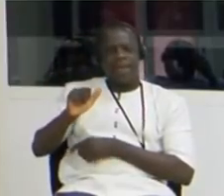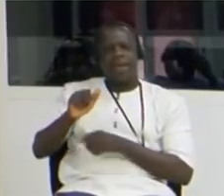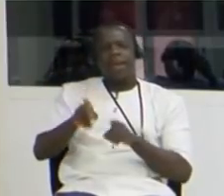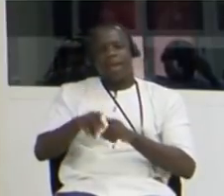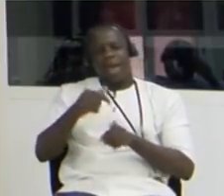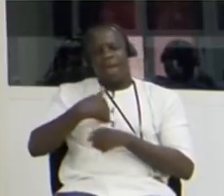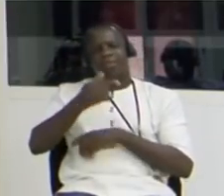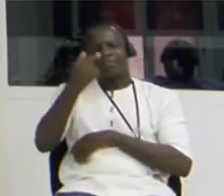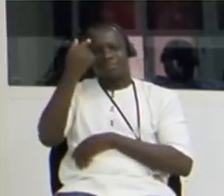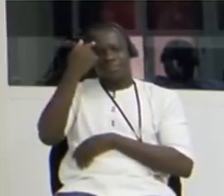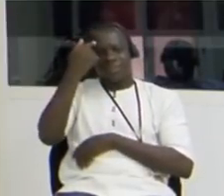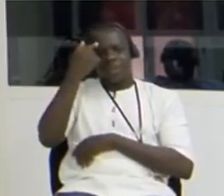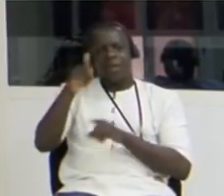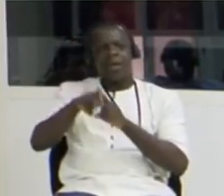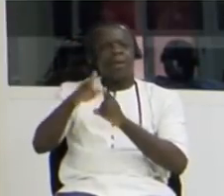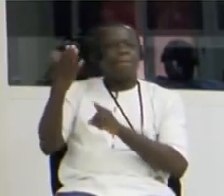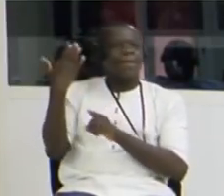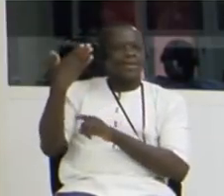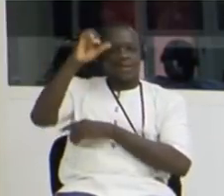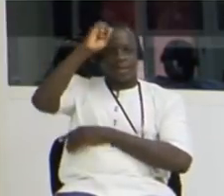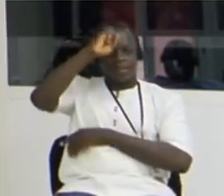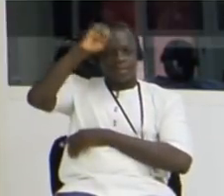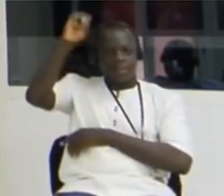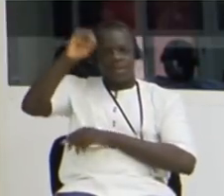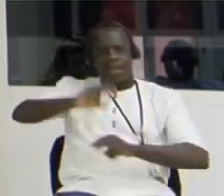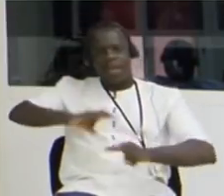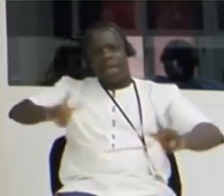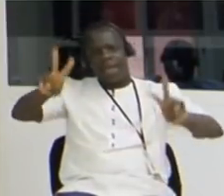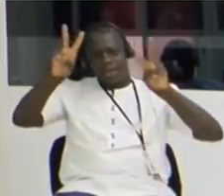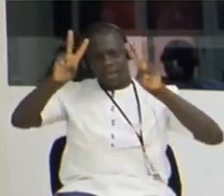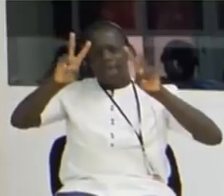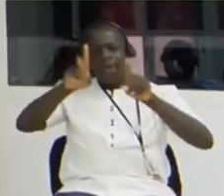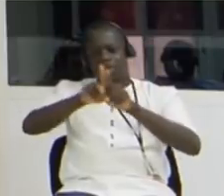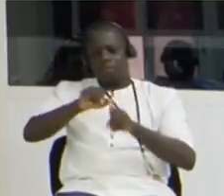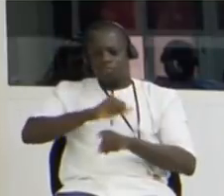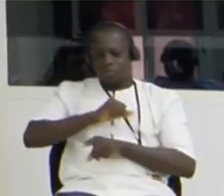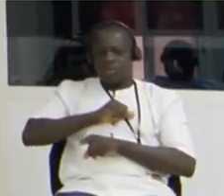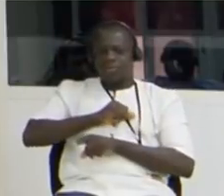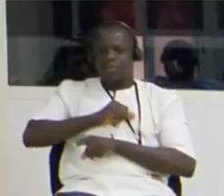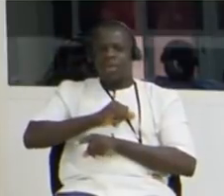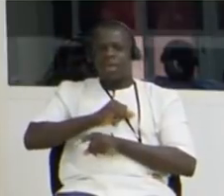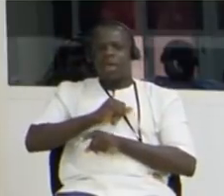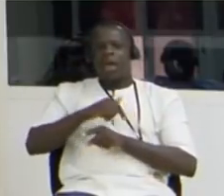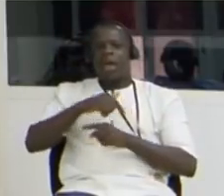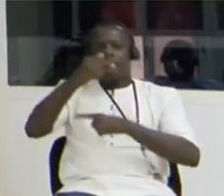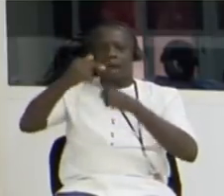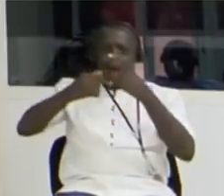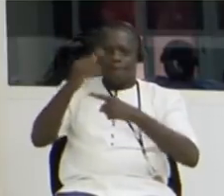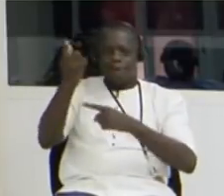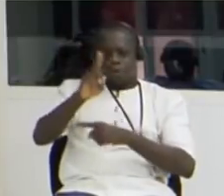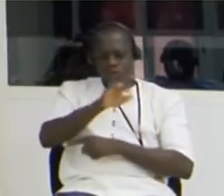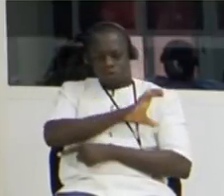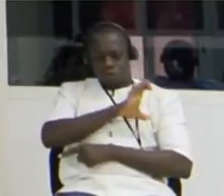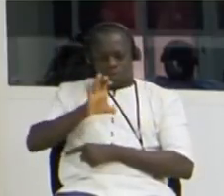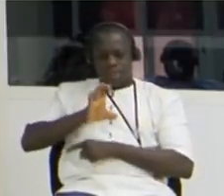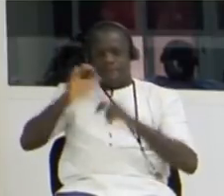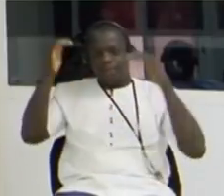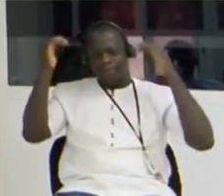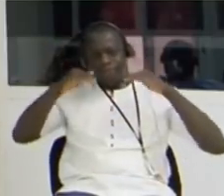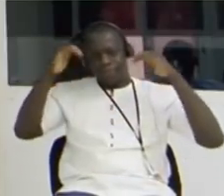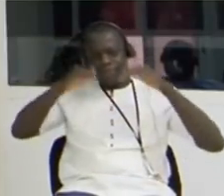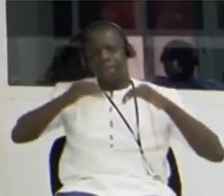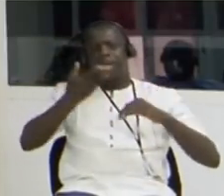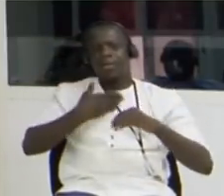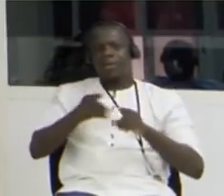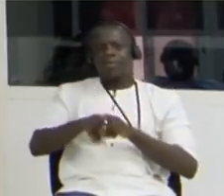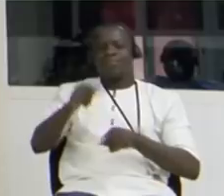I think the former president said that this kind, according to the committee meetings that we had,